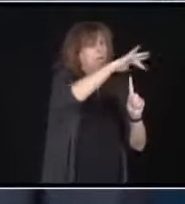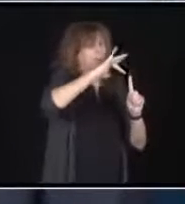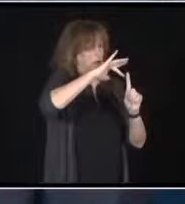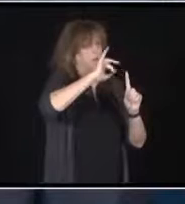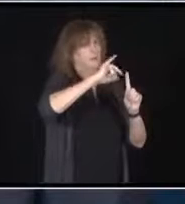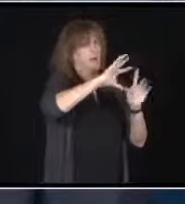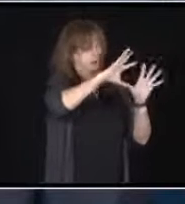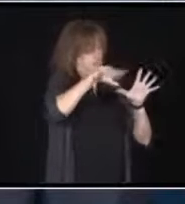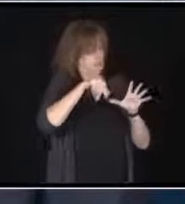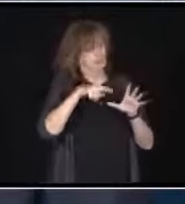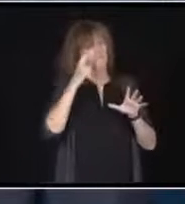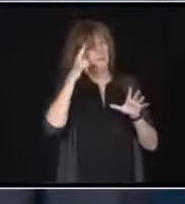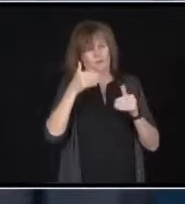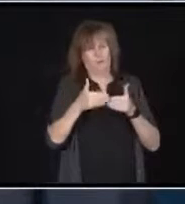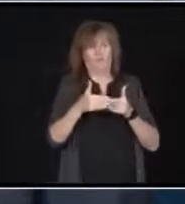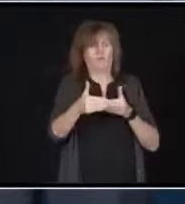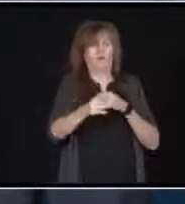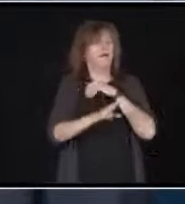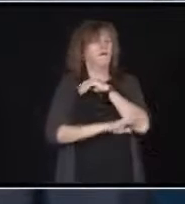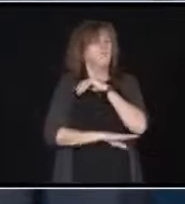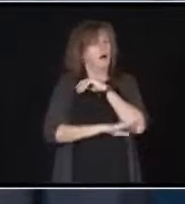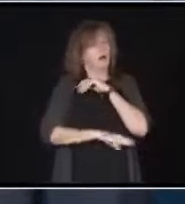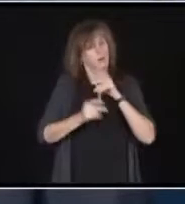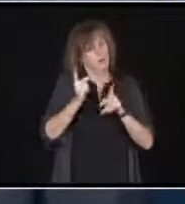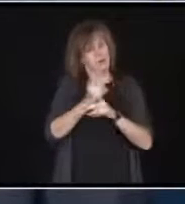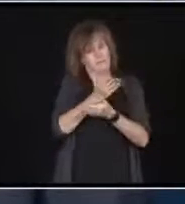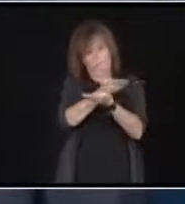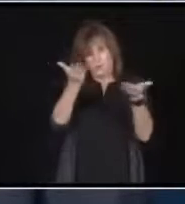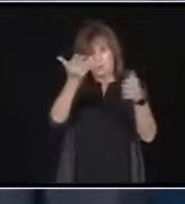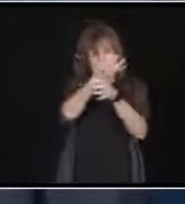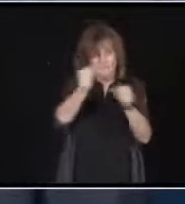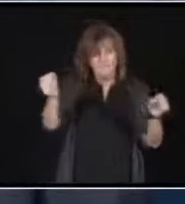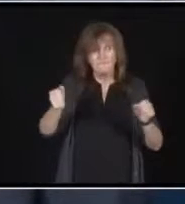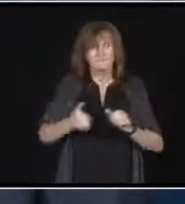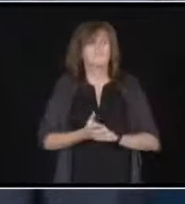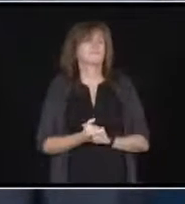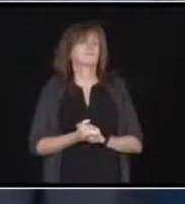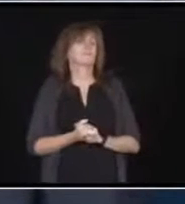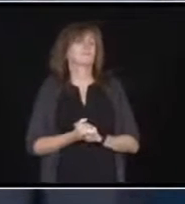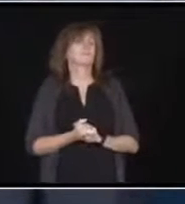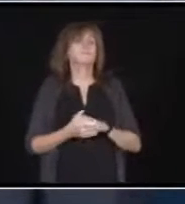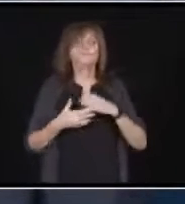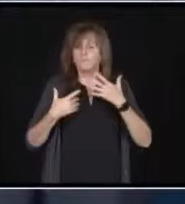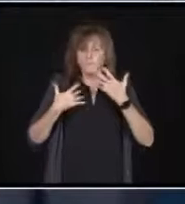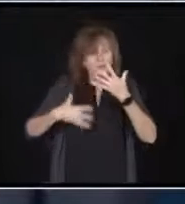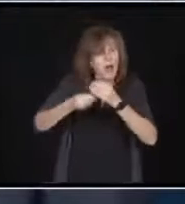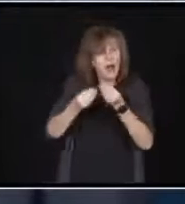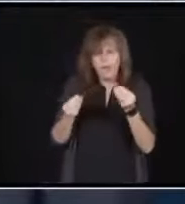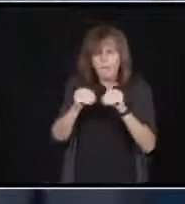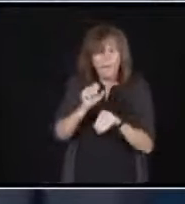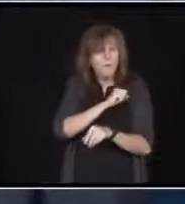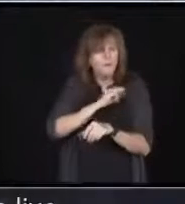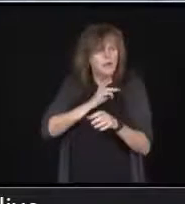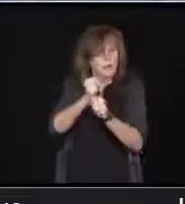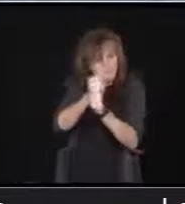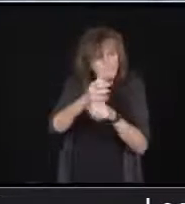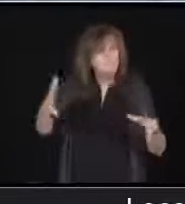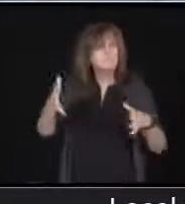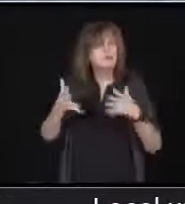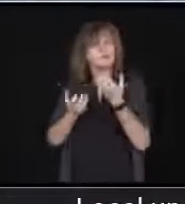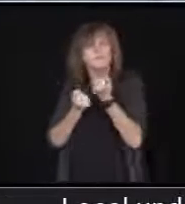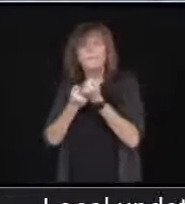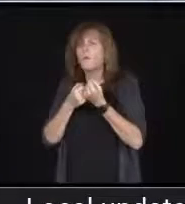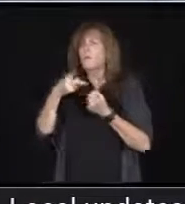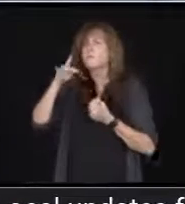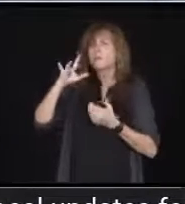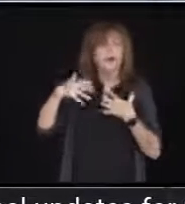Safe. To expedite the onboarding of these additional staff and to support public health units, the government is partnering with Ian